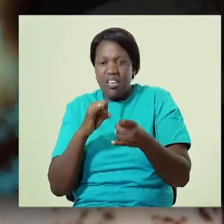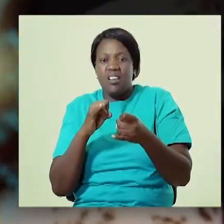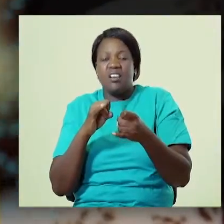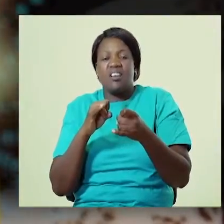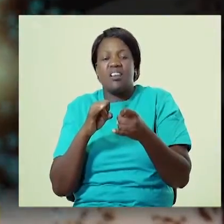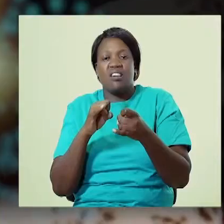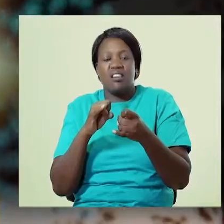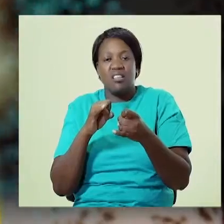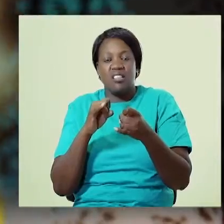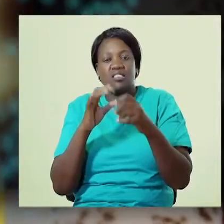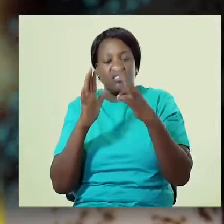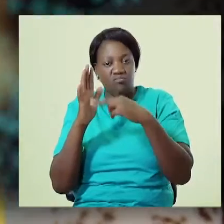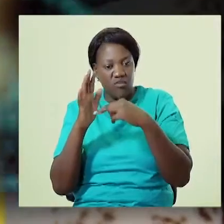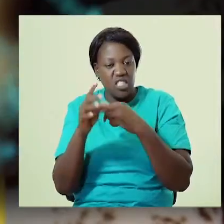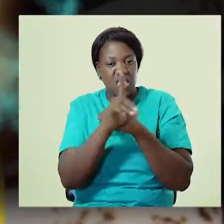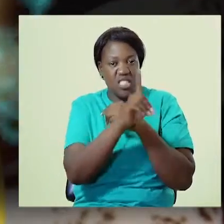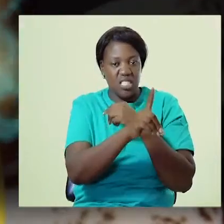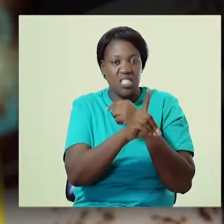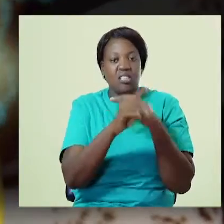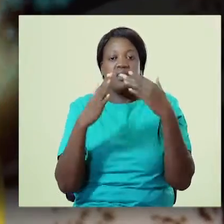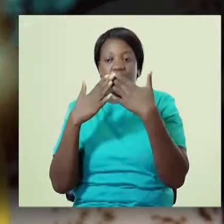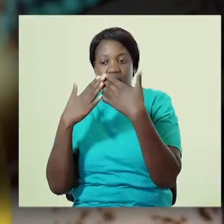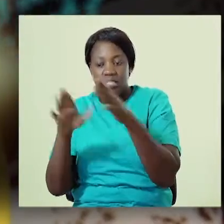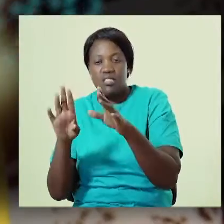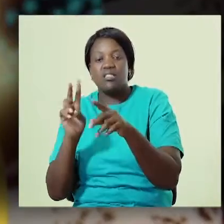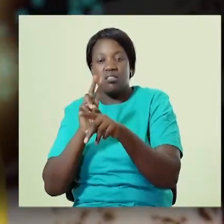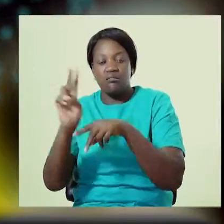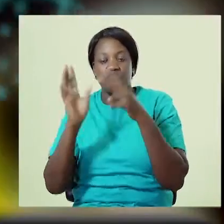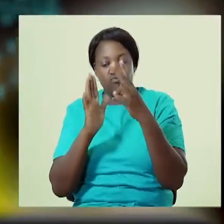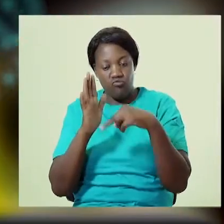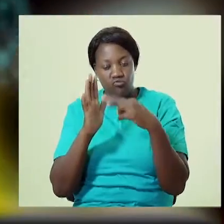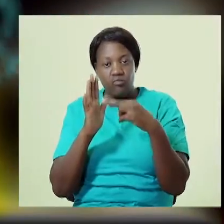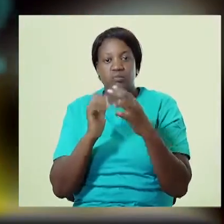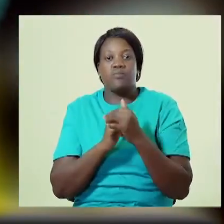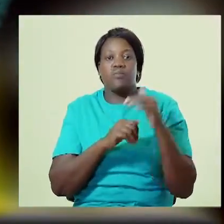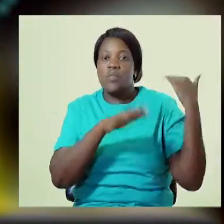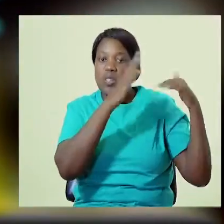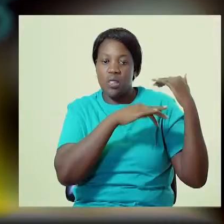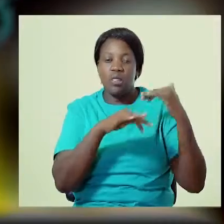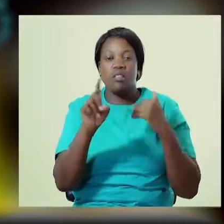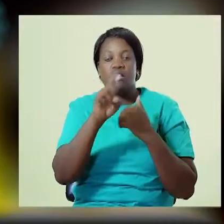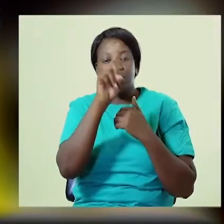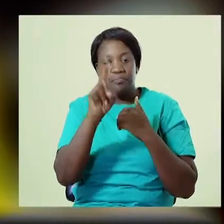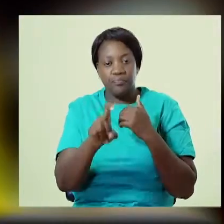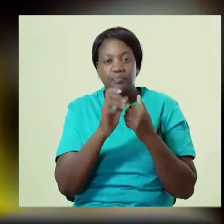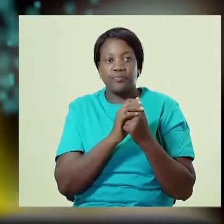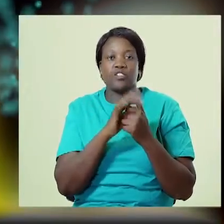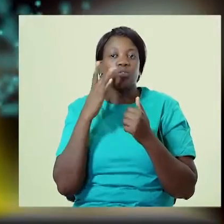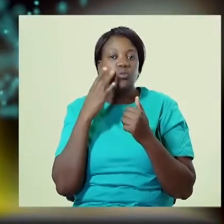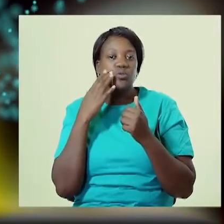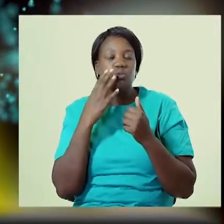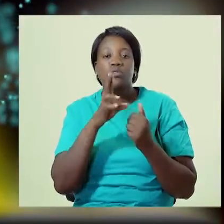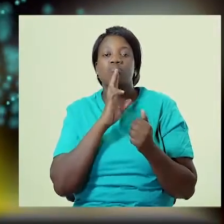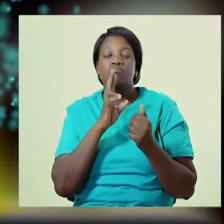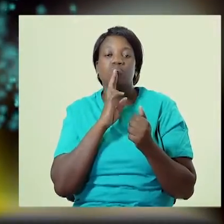first reading. Or D, at the beginning of the second reading. Here's the question again. When should